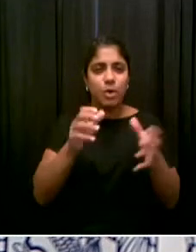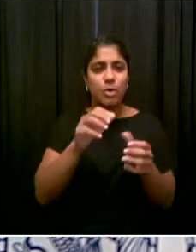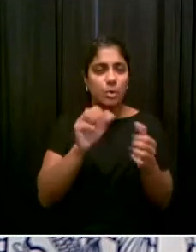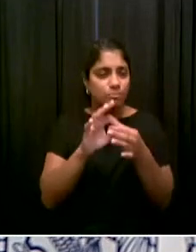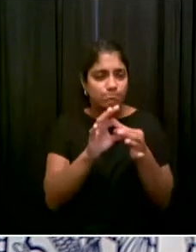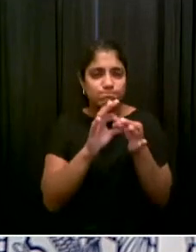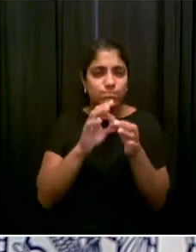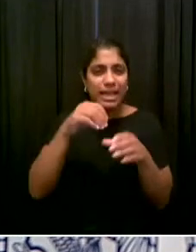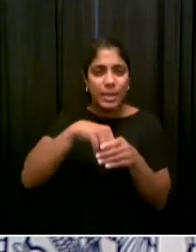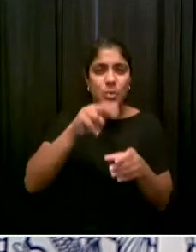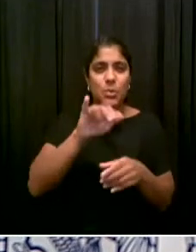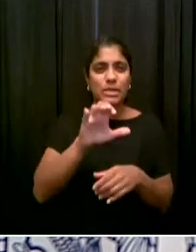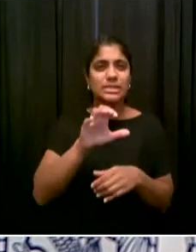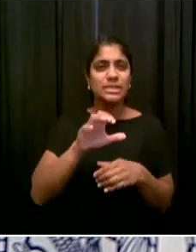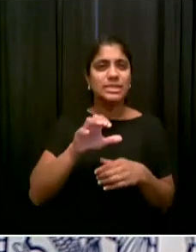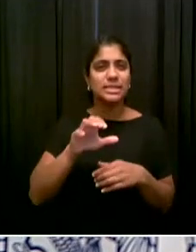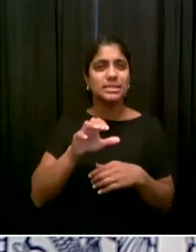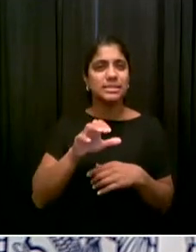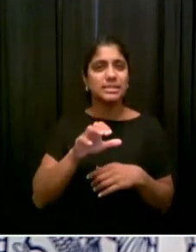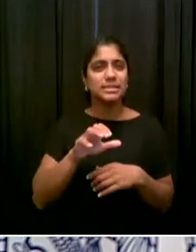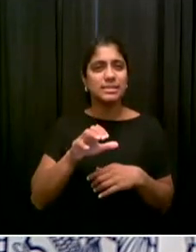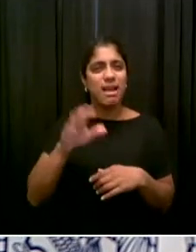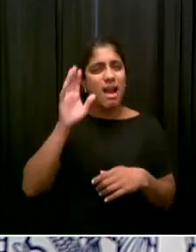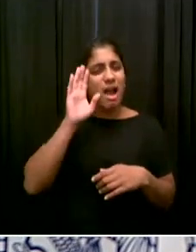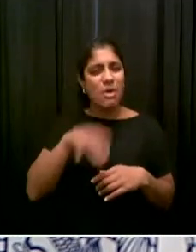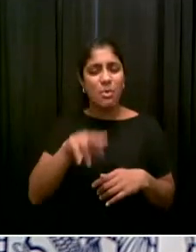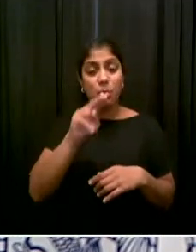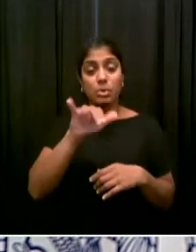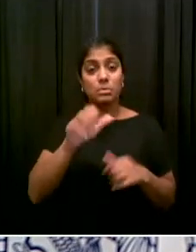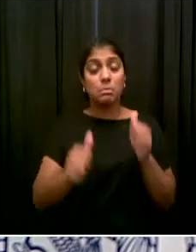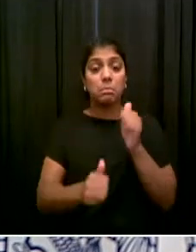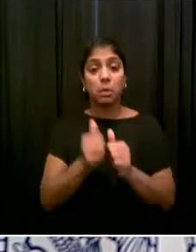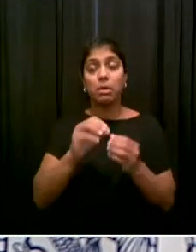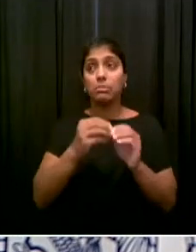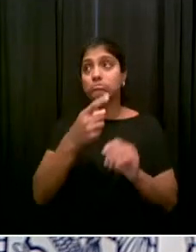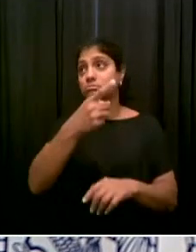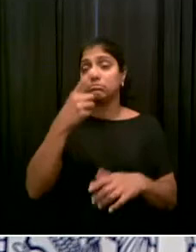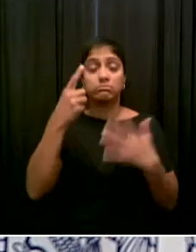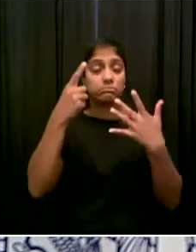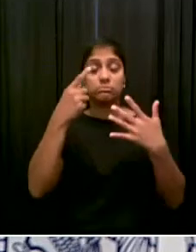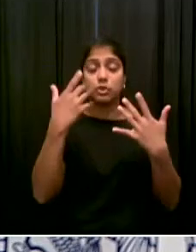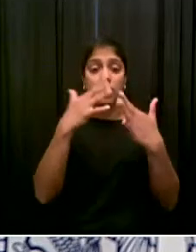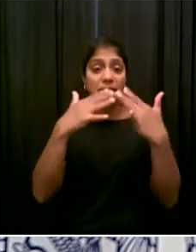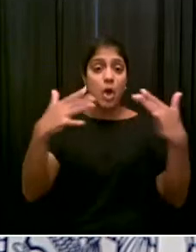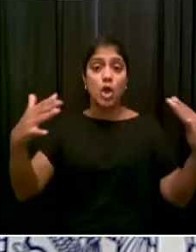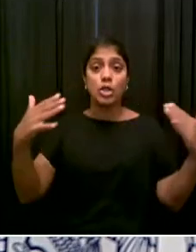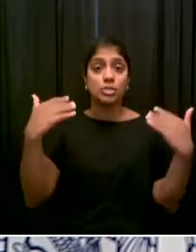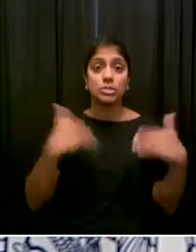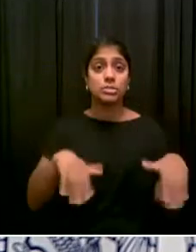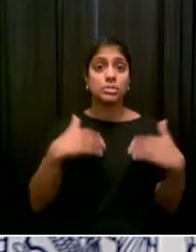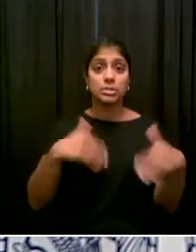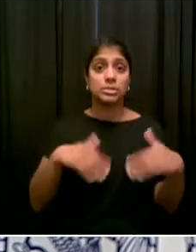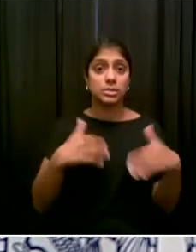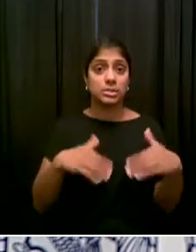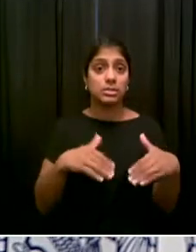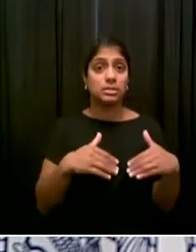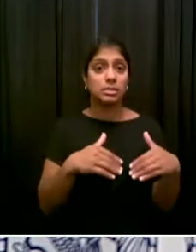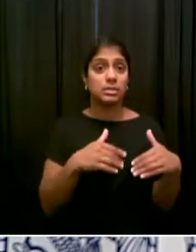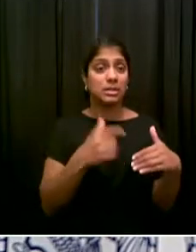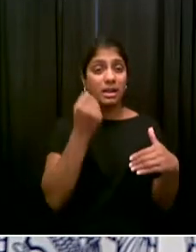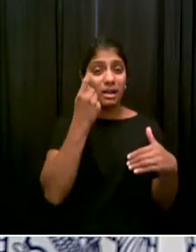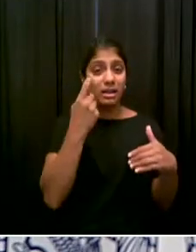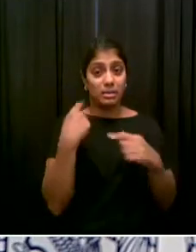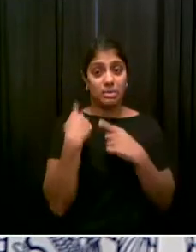in communication, that even in times of crisis, we find unity and that we support each other and create solidarity between